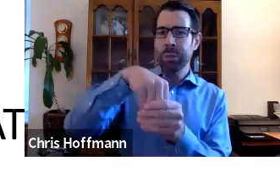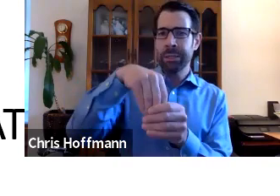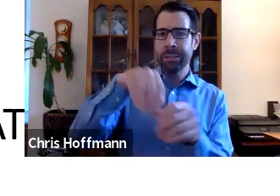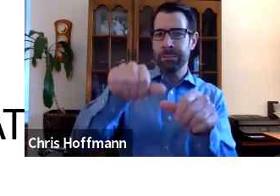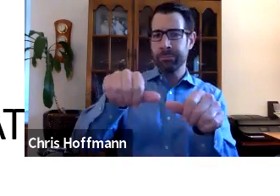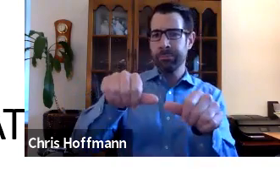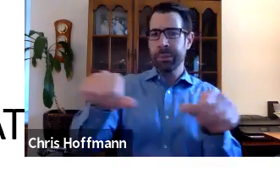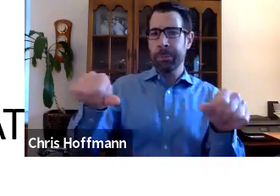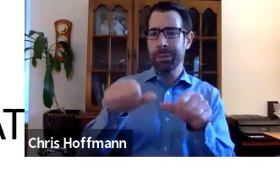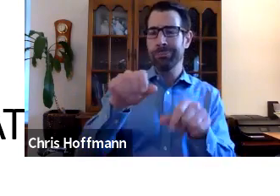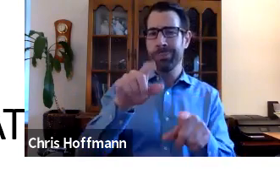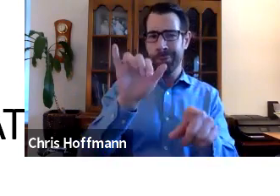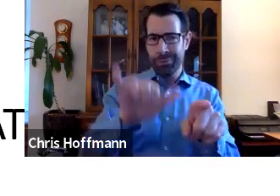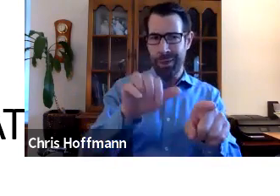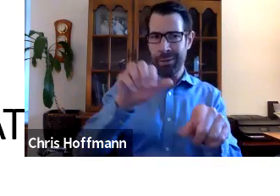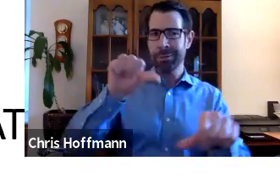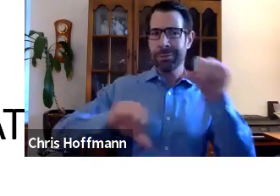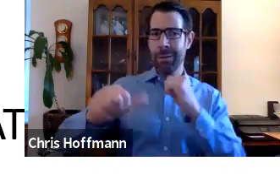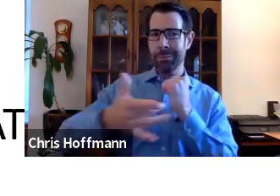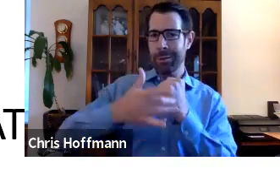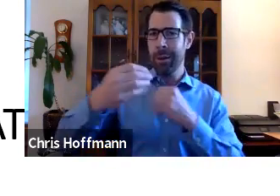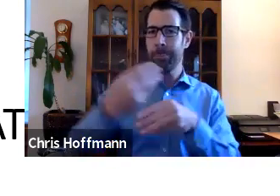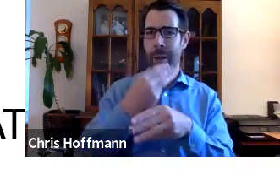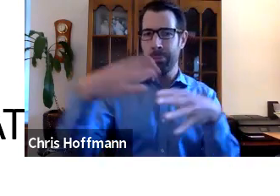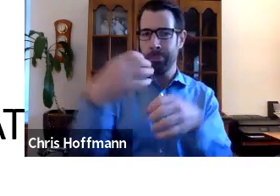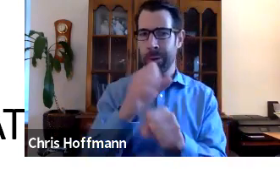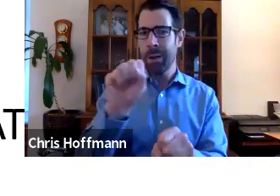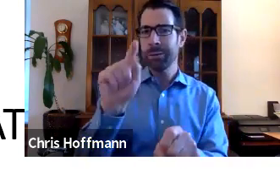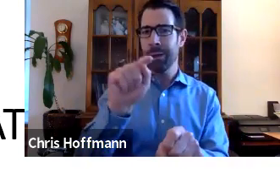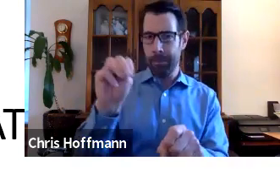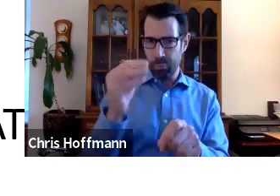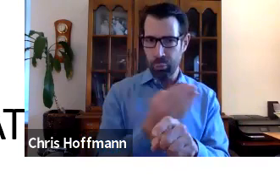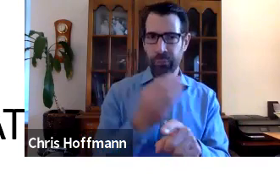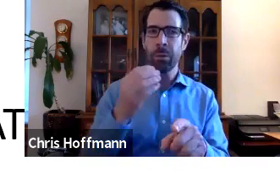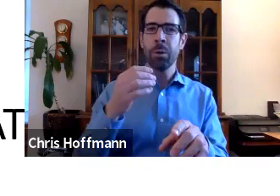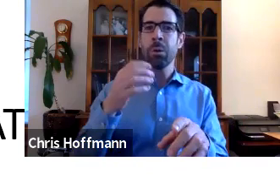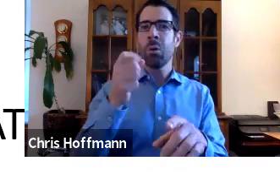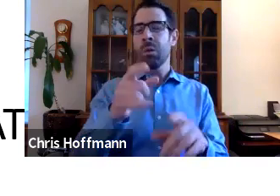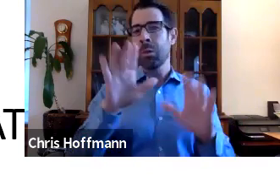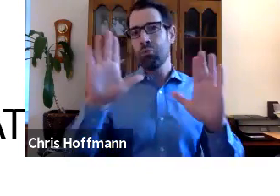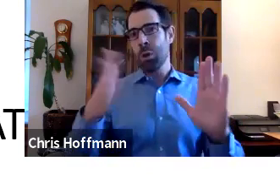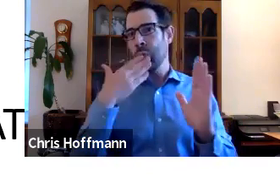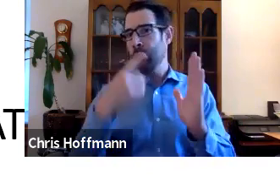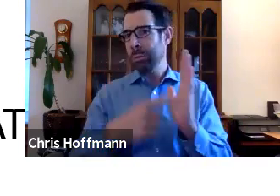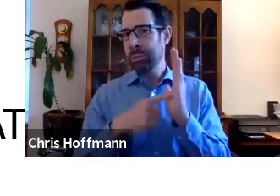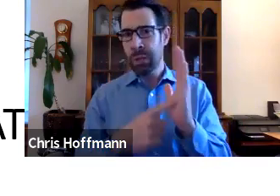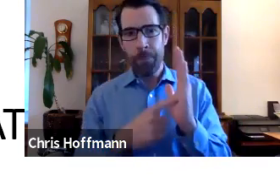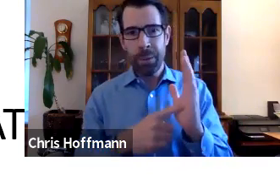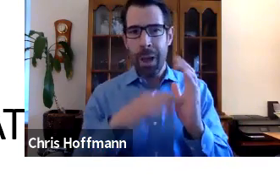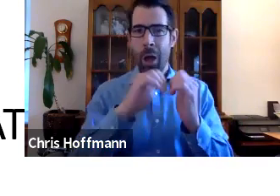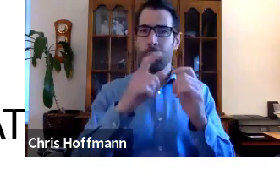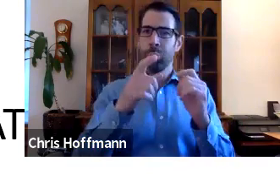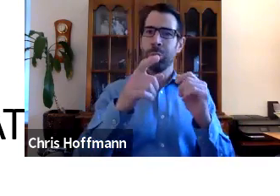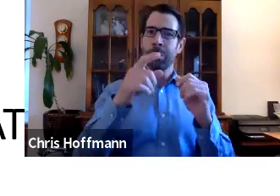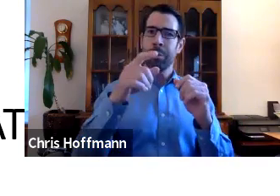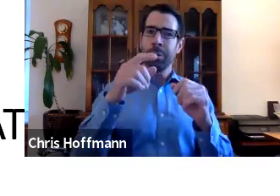Five years ago, we managed to renovate some of the interior spaces, specifically with the science, technology, and